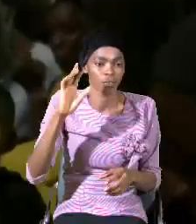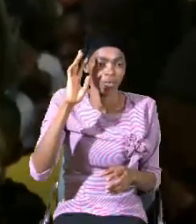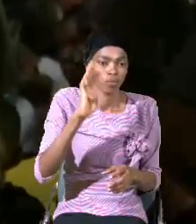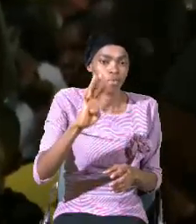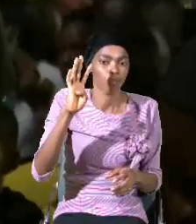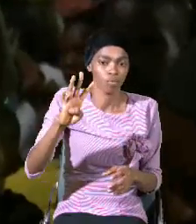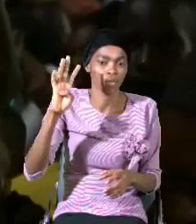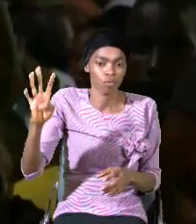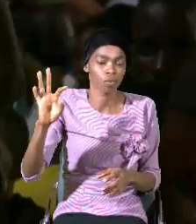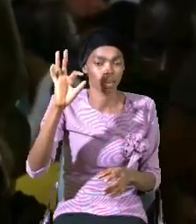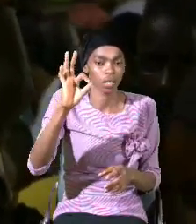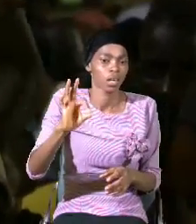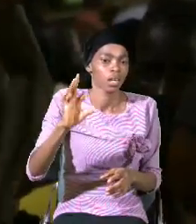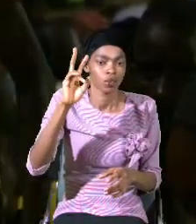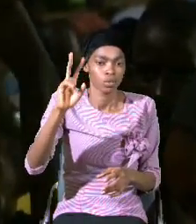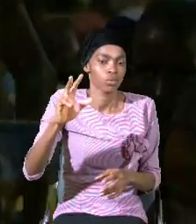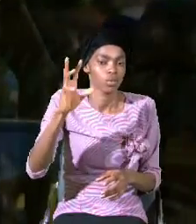+234 915 444 9263.